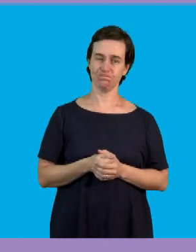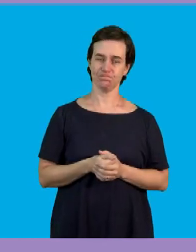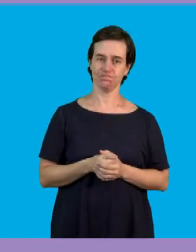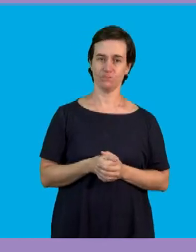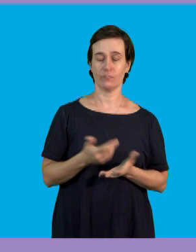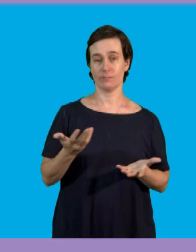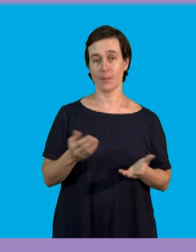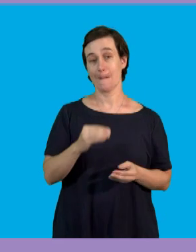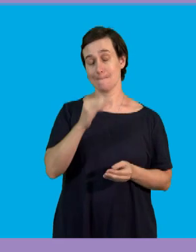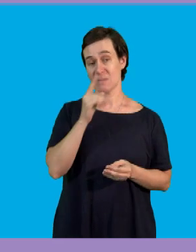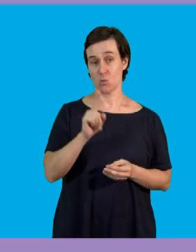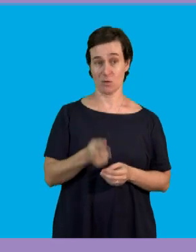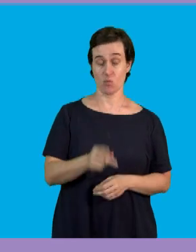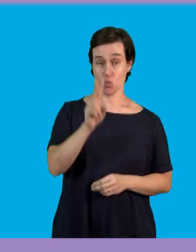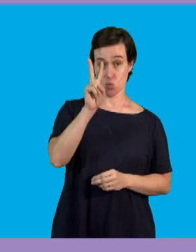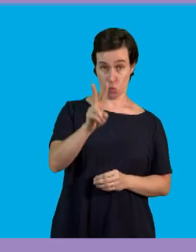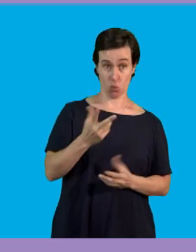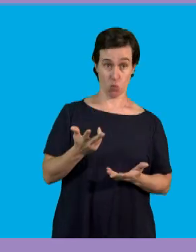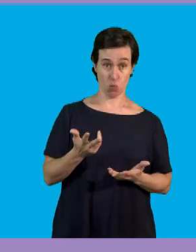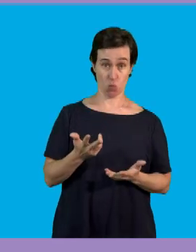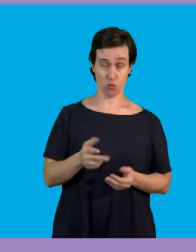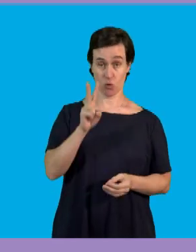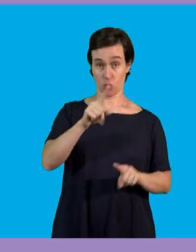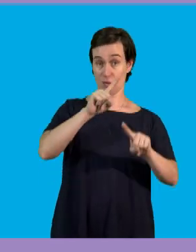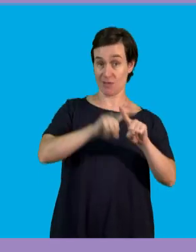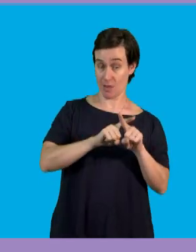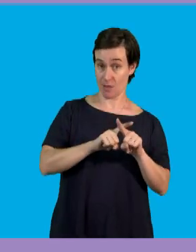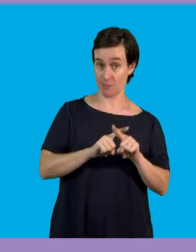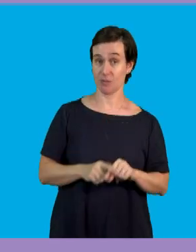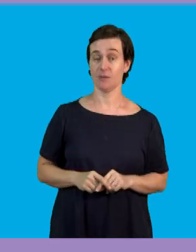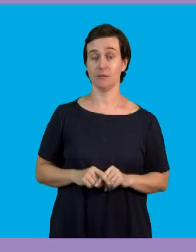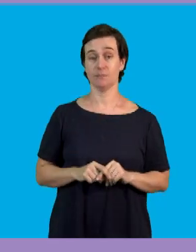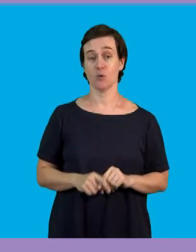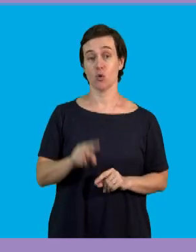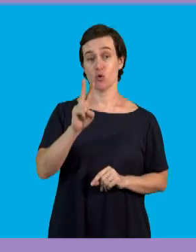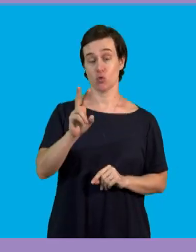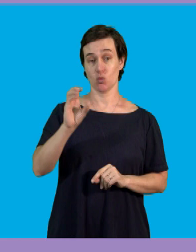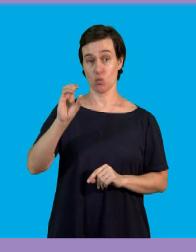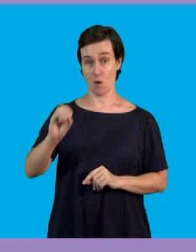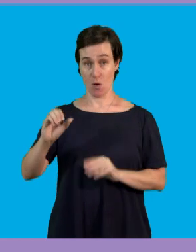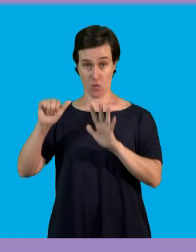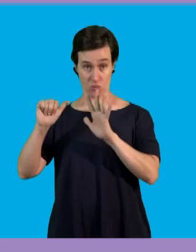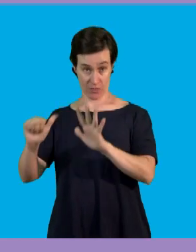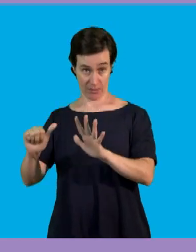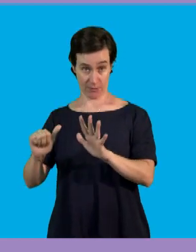prime factors. So that is going to be 2 multiplied by